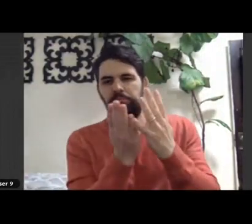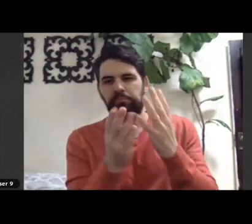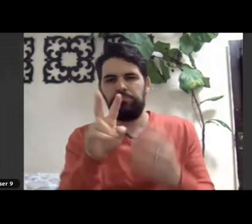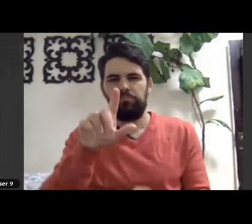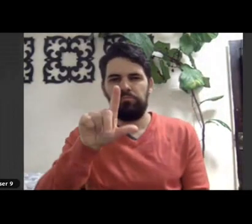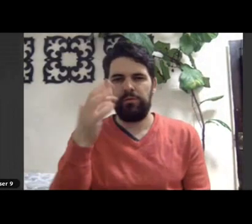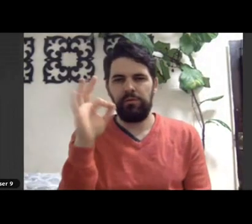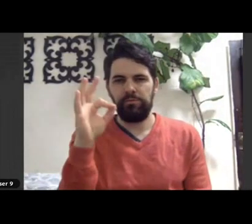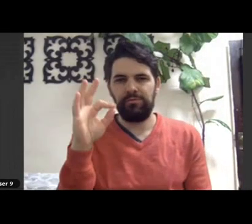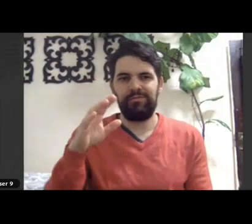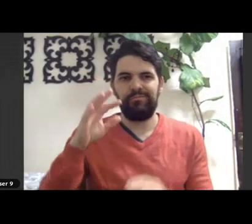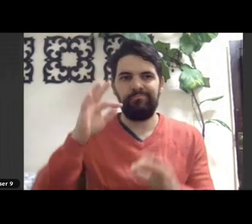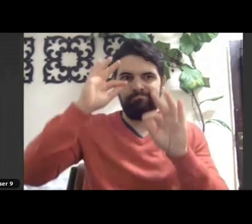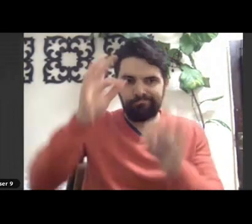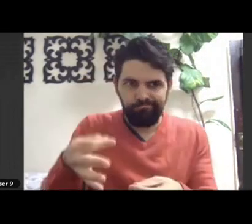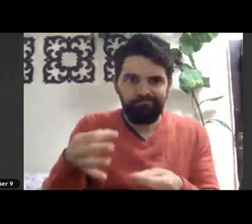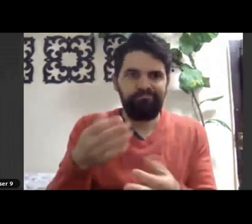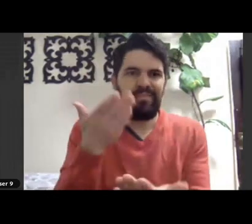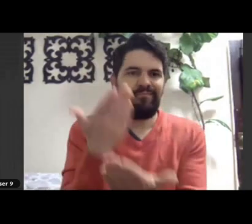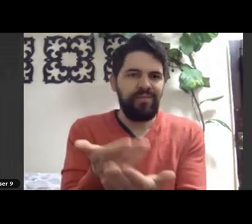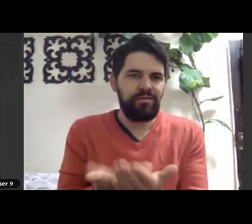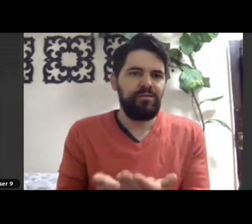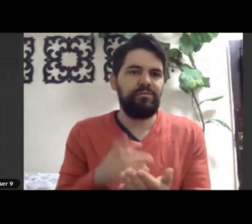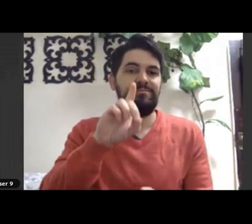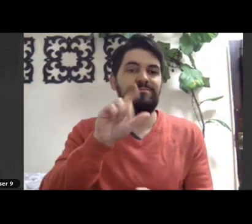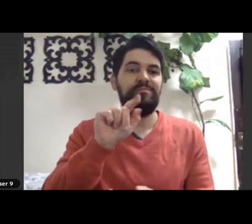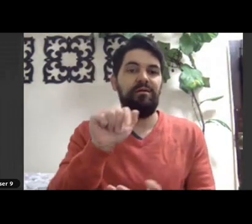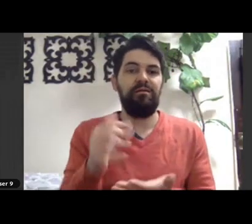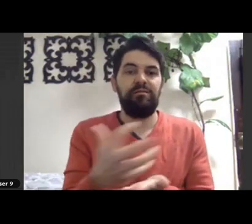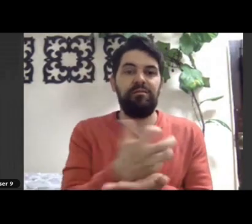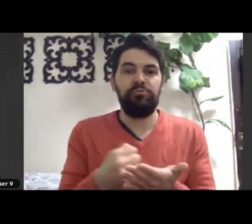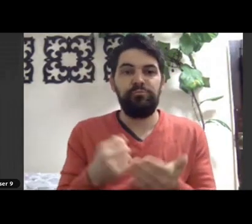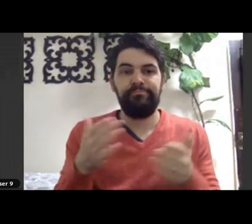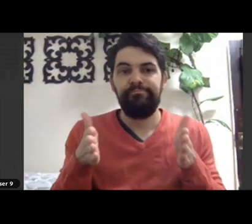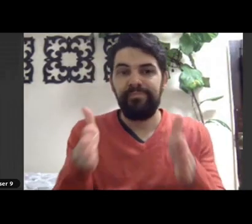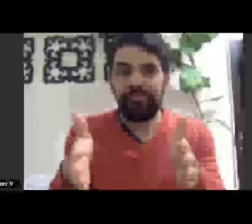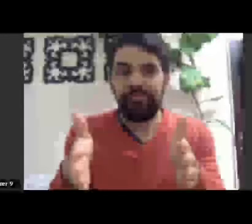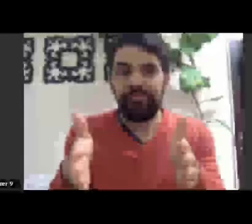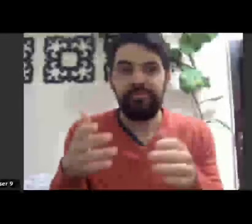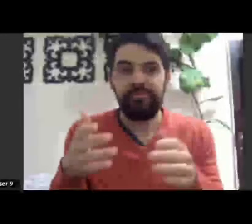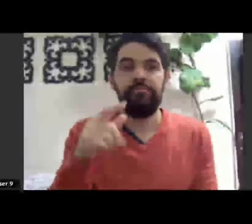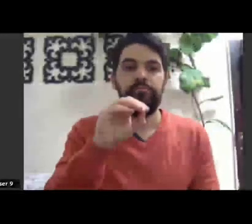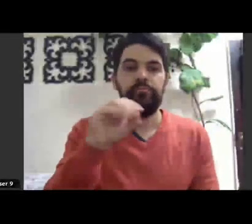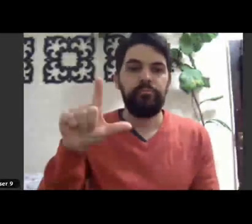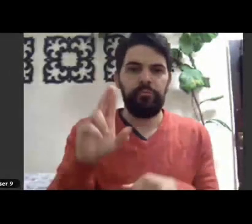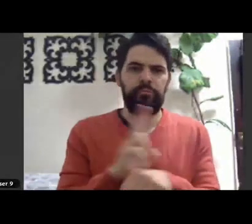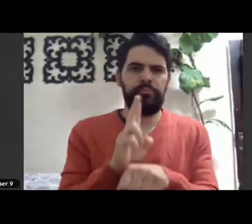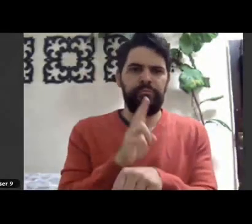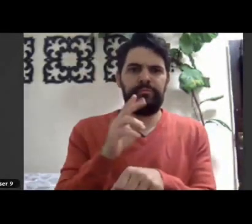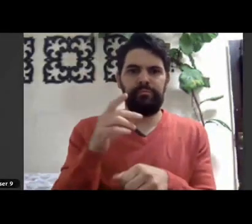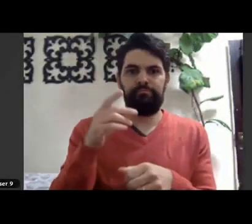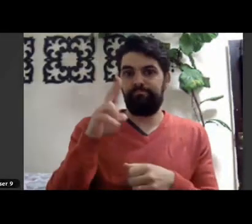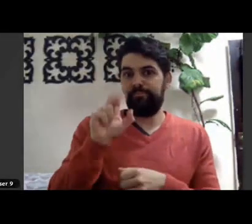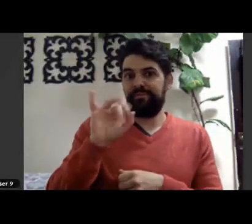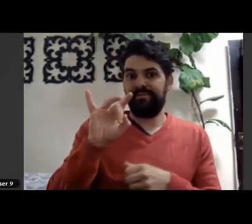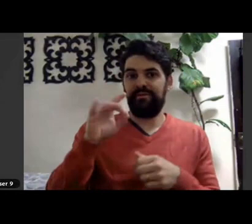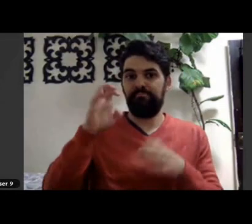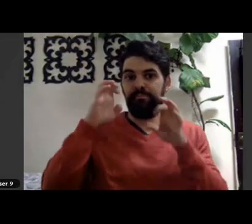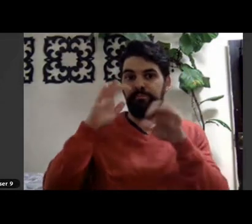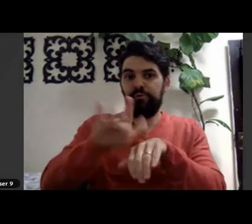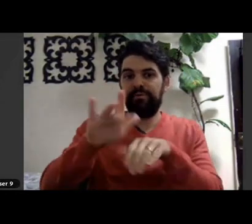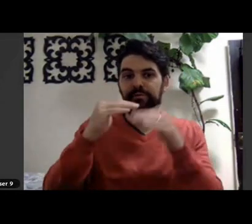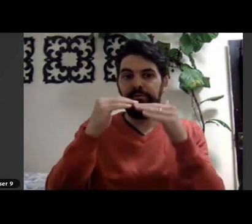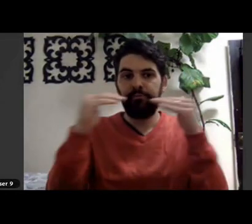and the disability groups, at the end of 2019, we decided that we would go ahead with